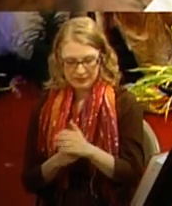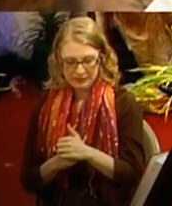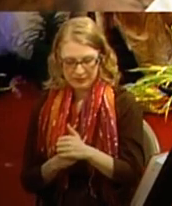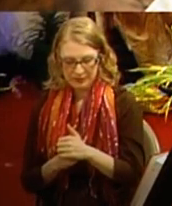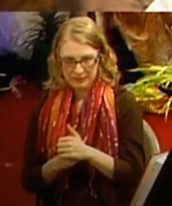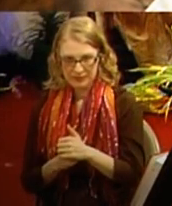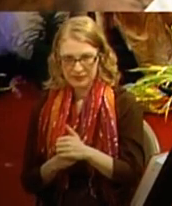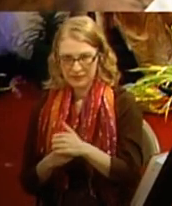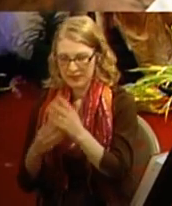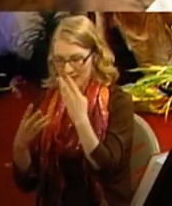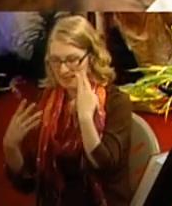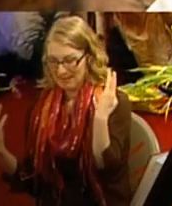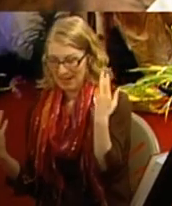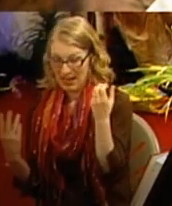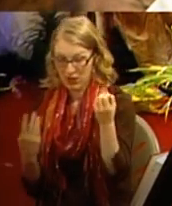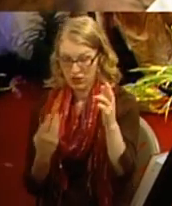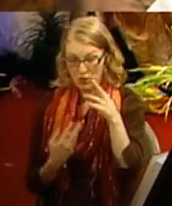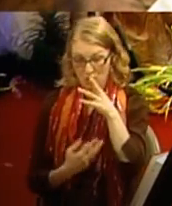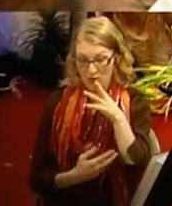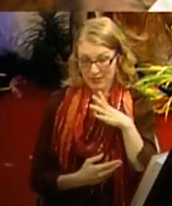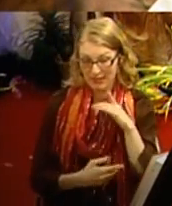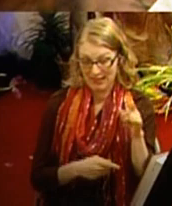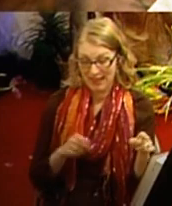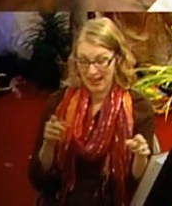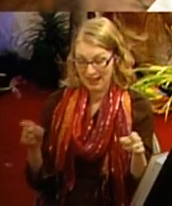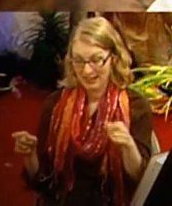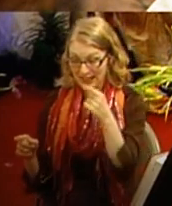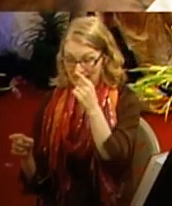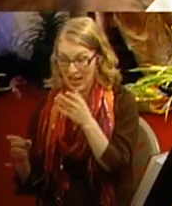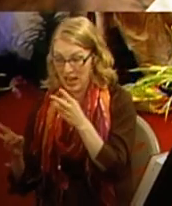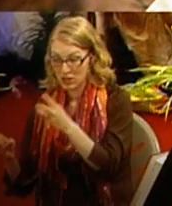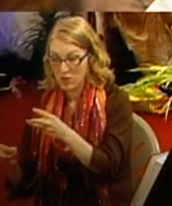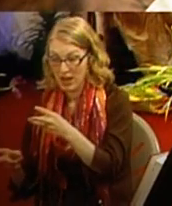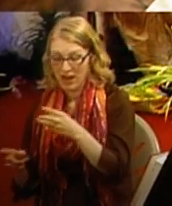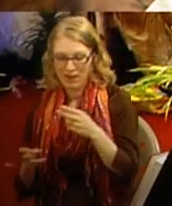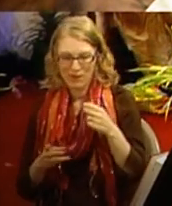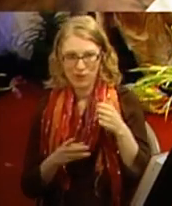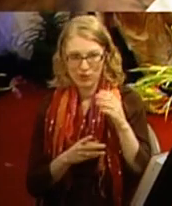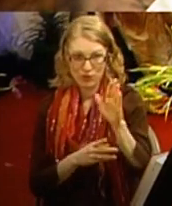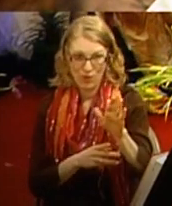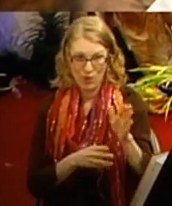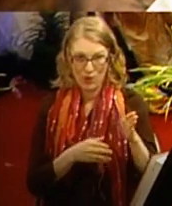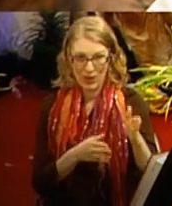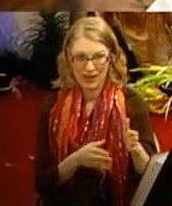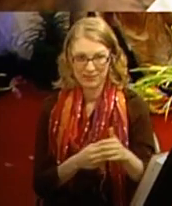the tiger or the lady, God's way or your own way,